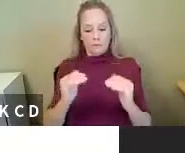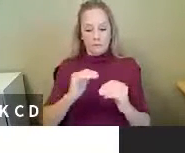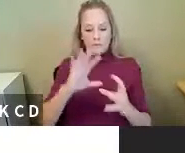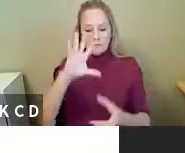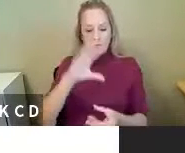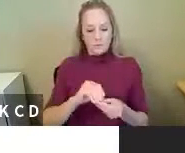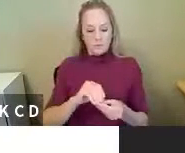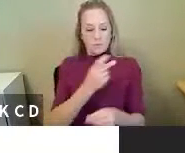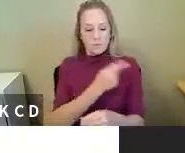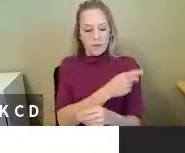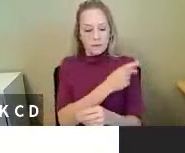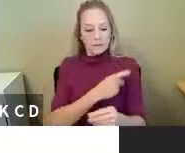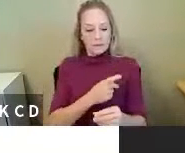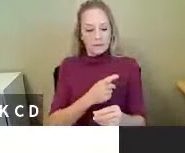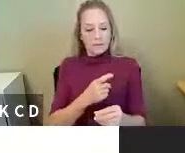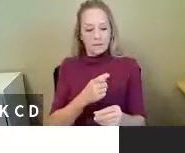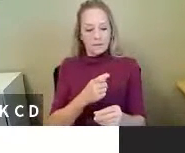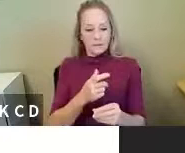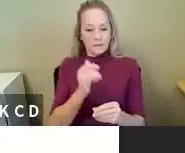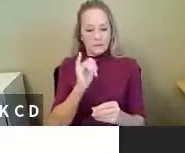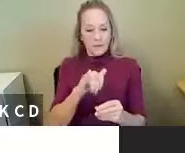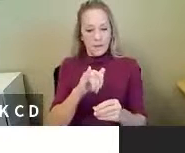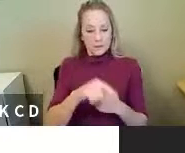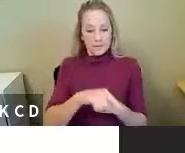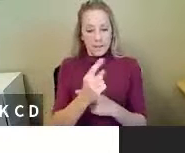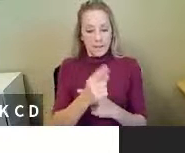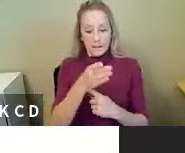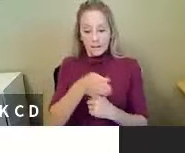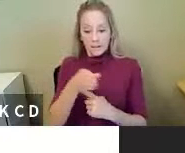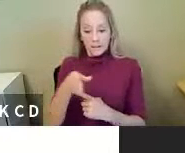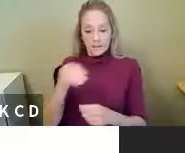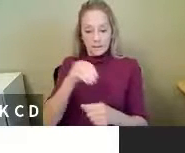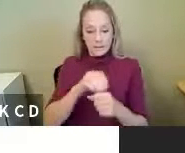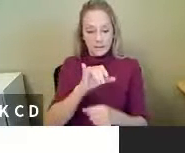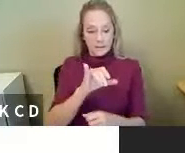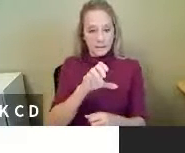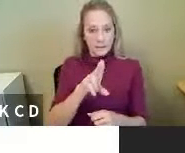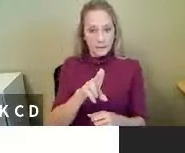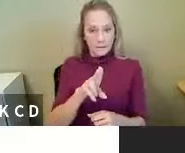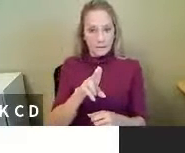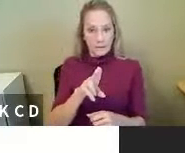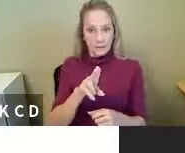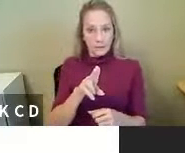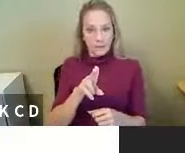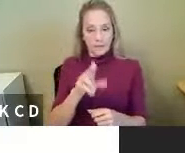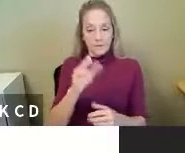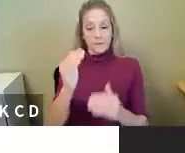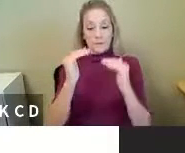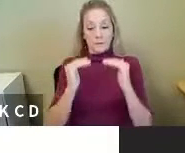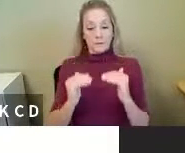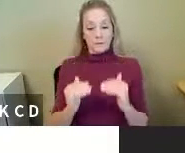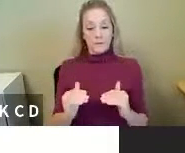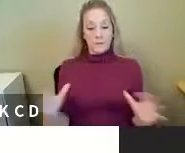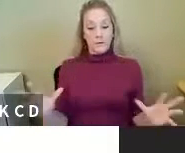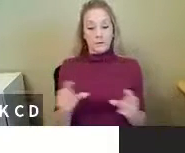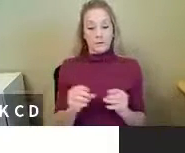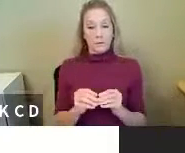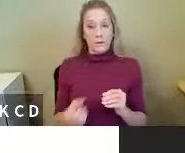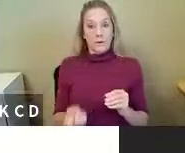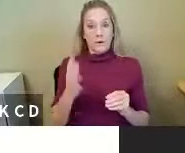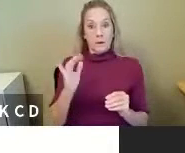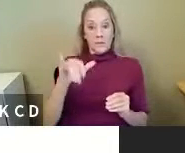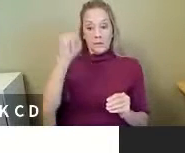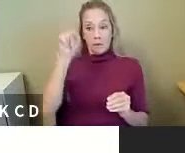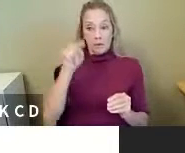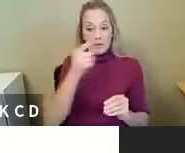day that were in an intensive care unit. And then below that, it's of the total, the number of those patients that